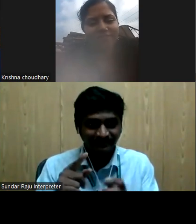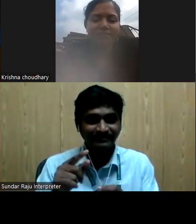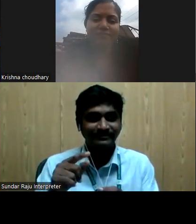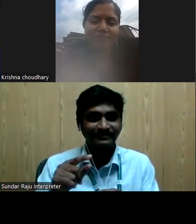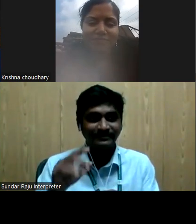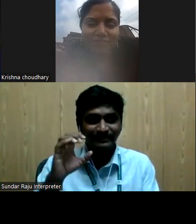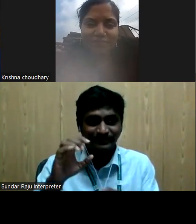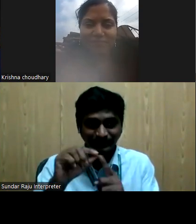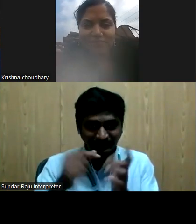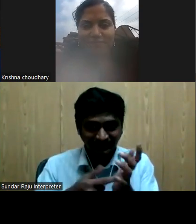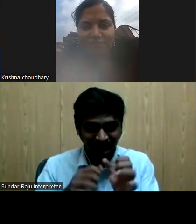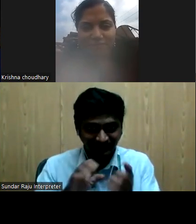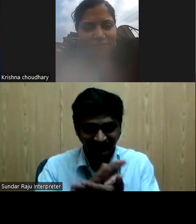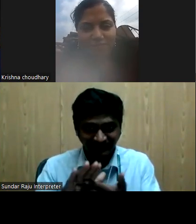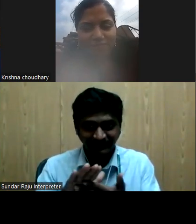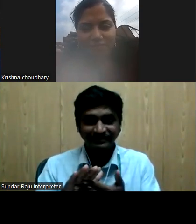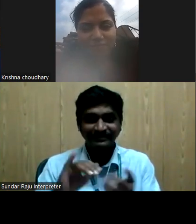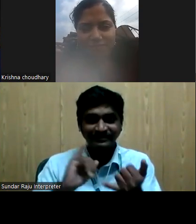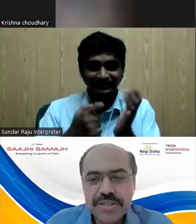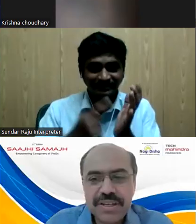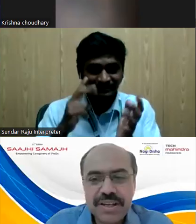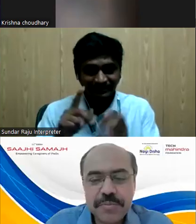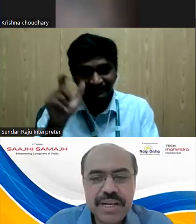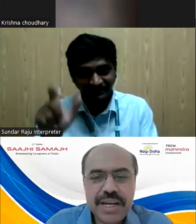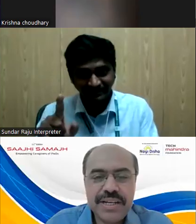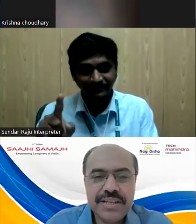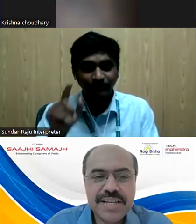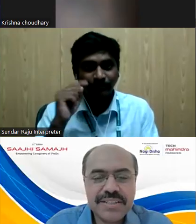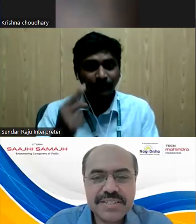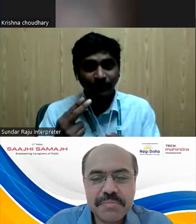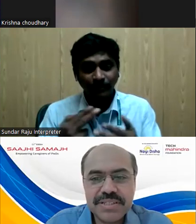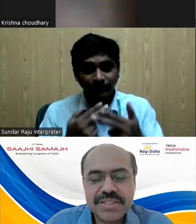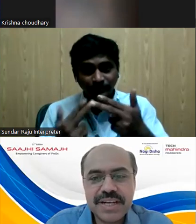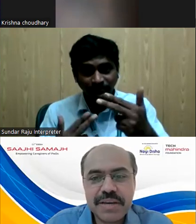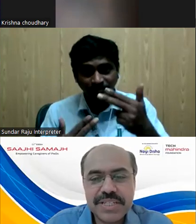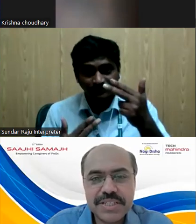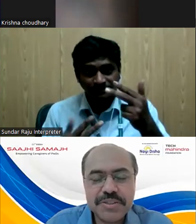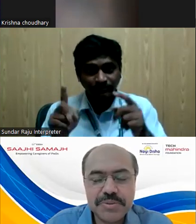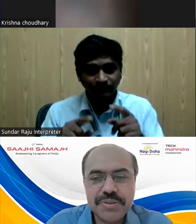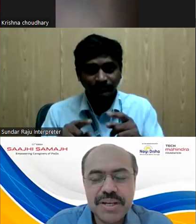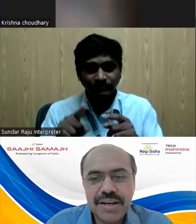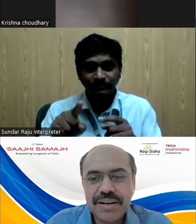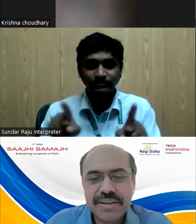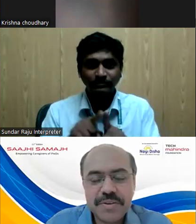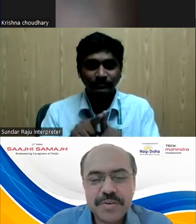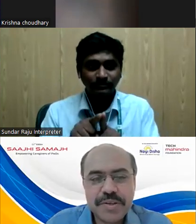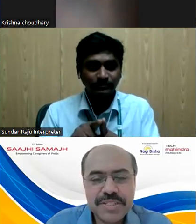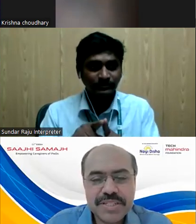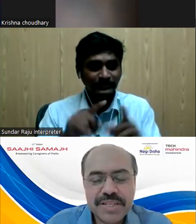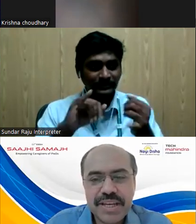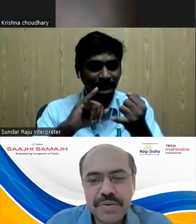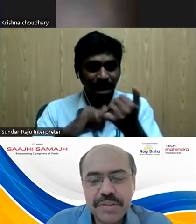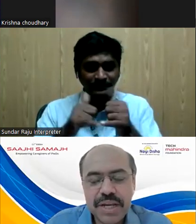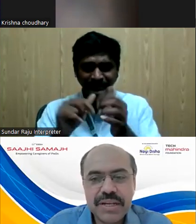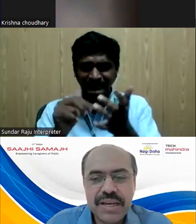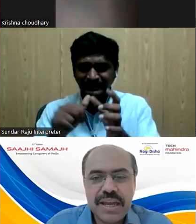and of course, Srinivas. I think this has been one of the most illuminating Saajhi Samajh that I've listened to.